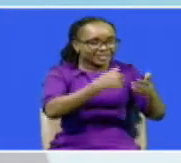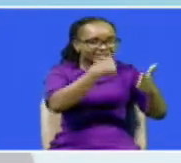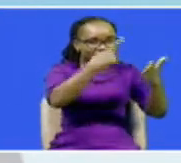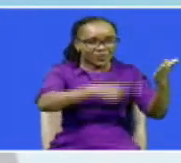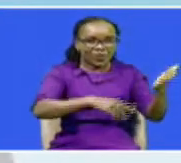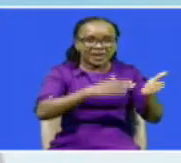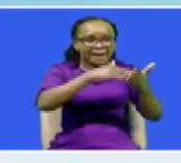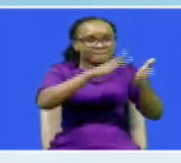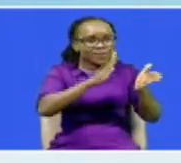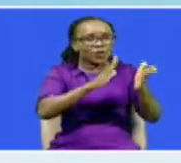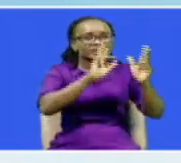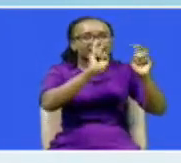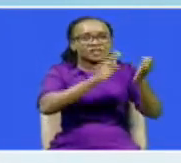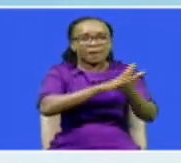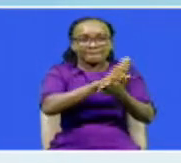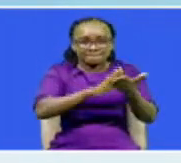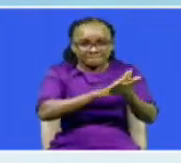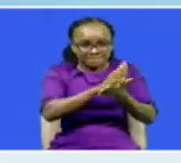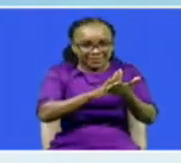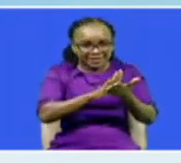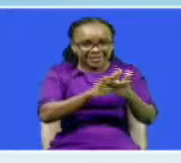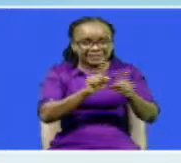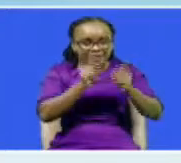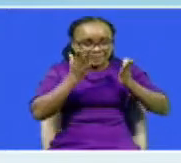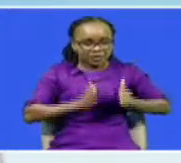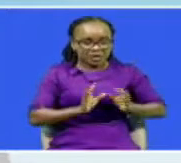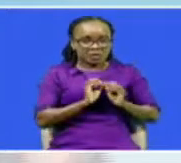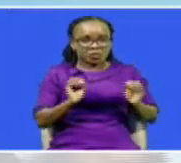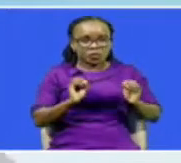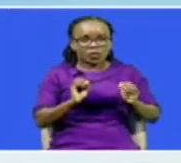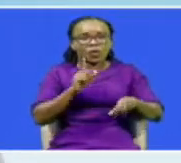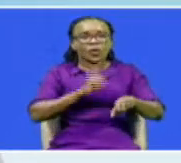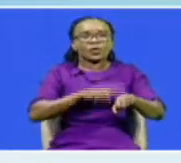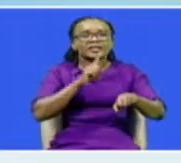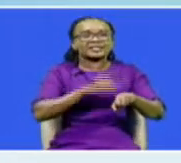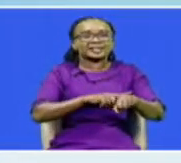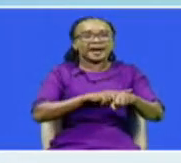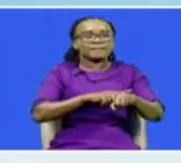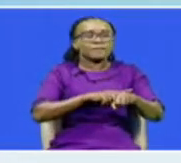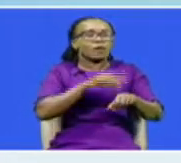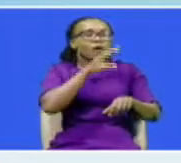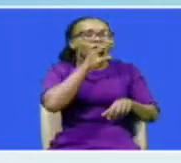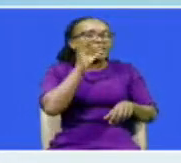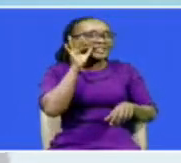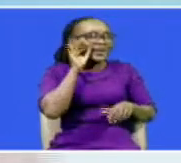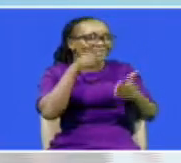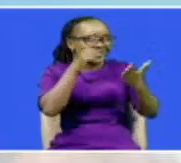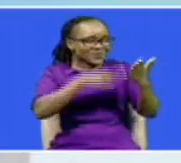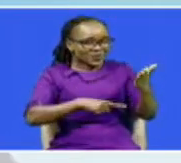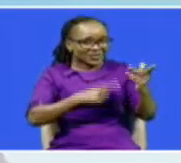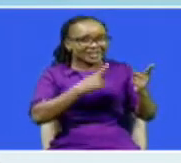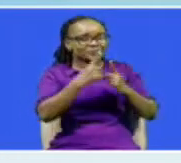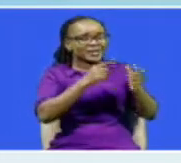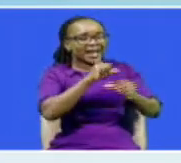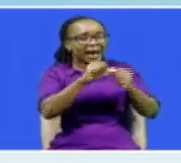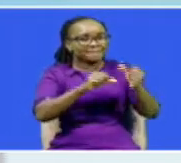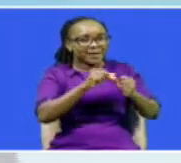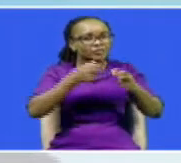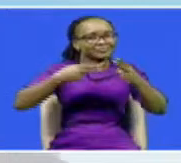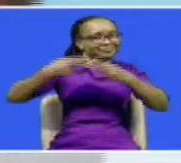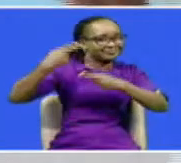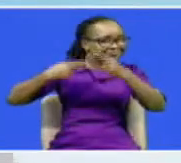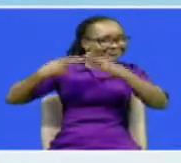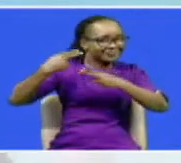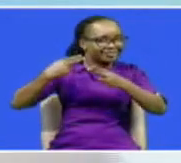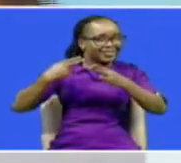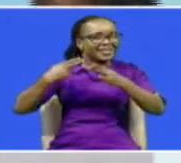it's mostly issue-based, not on personalities. So the challenge with my boss, what he faced was that he was speaking about the history and how he